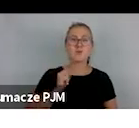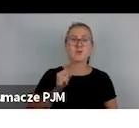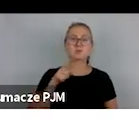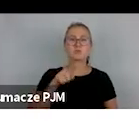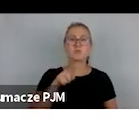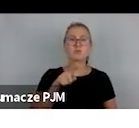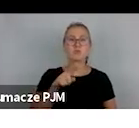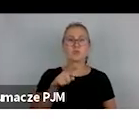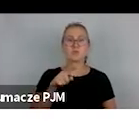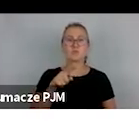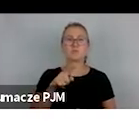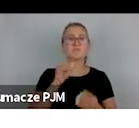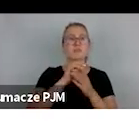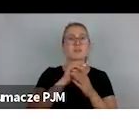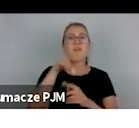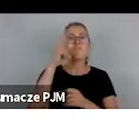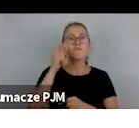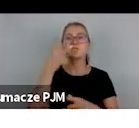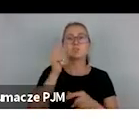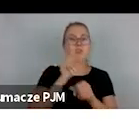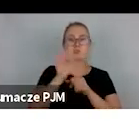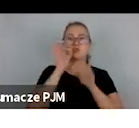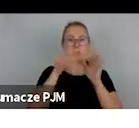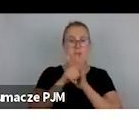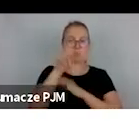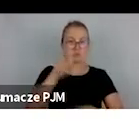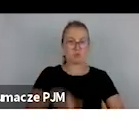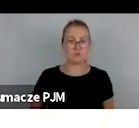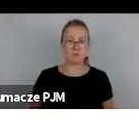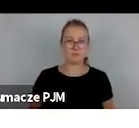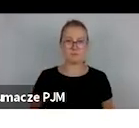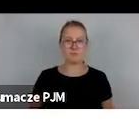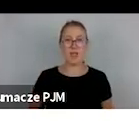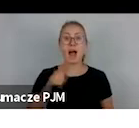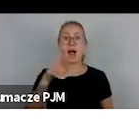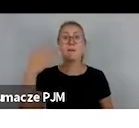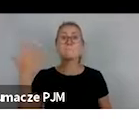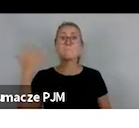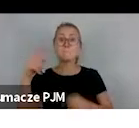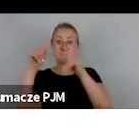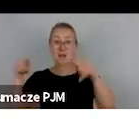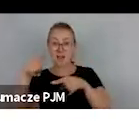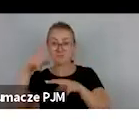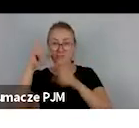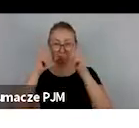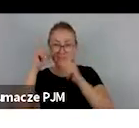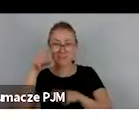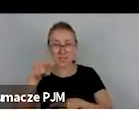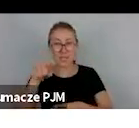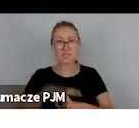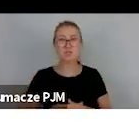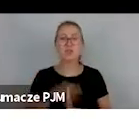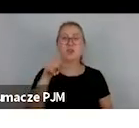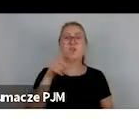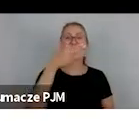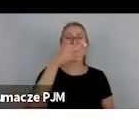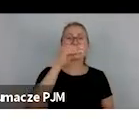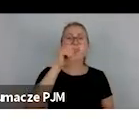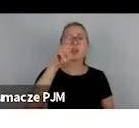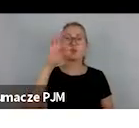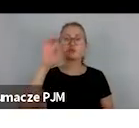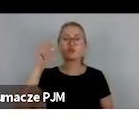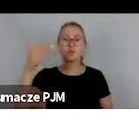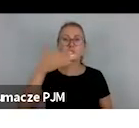Mandela. This is the first national men's march against men's violence against women, held in